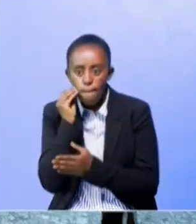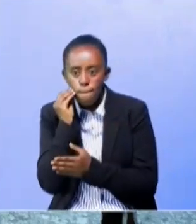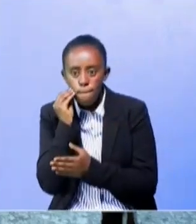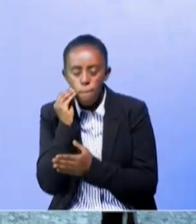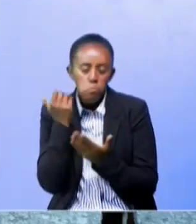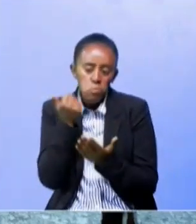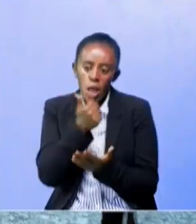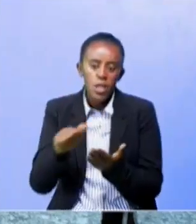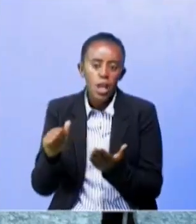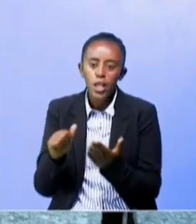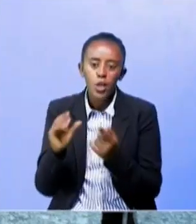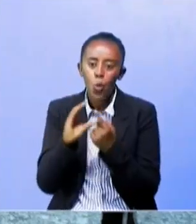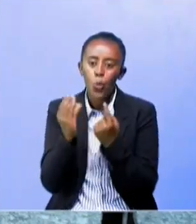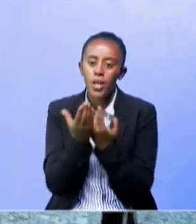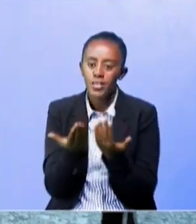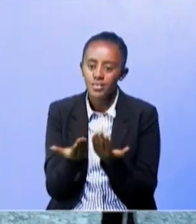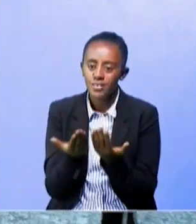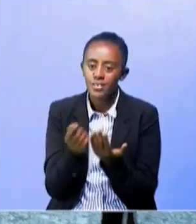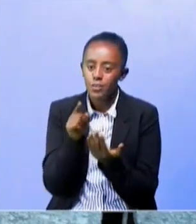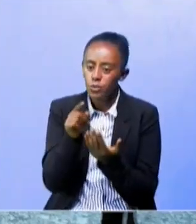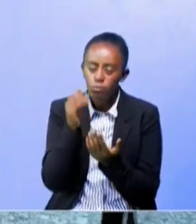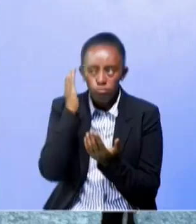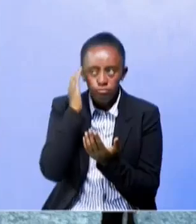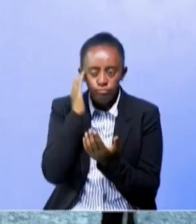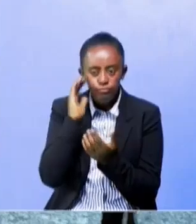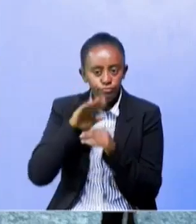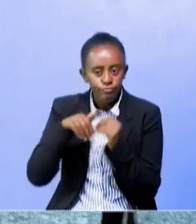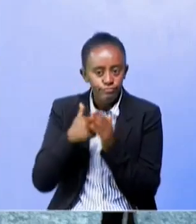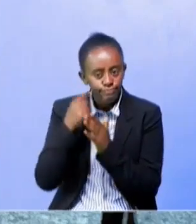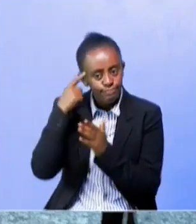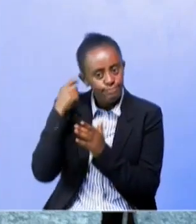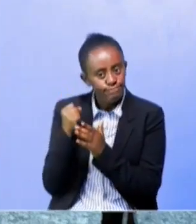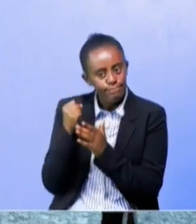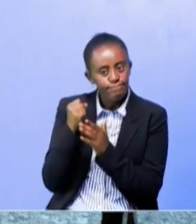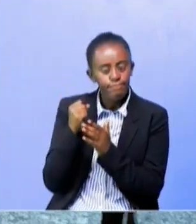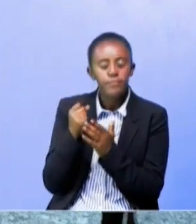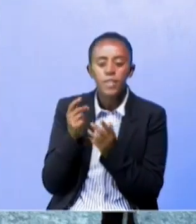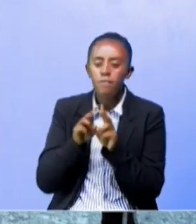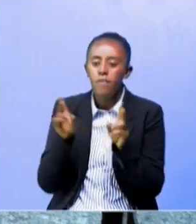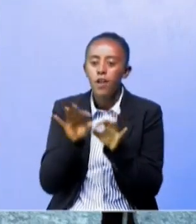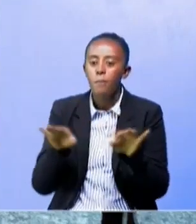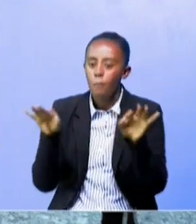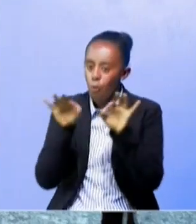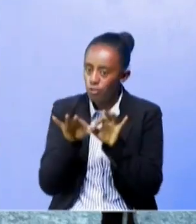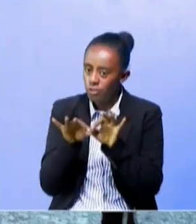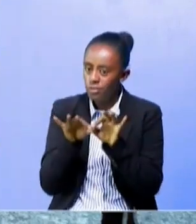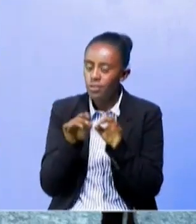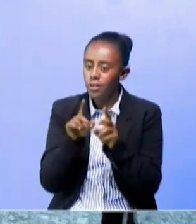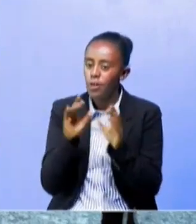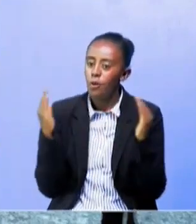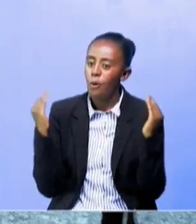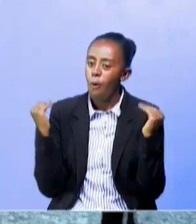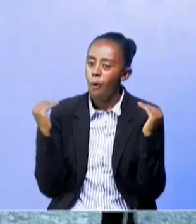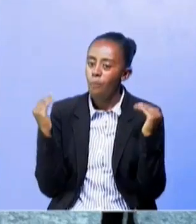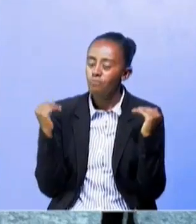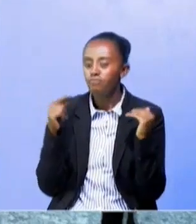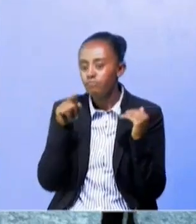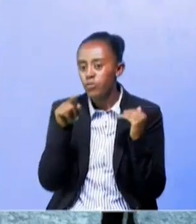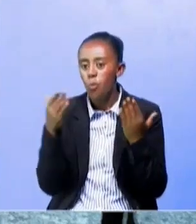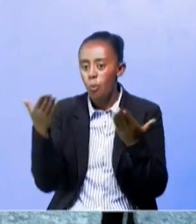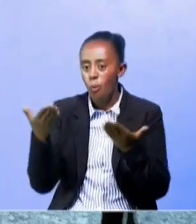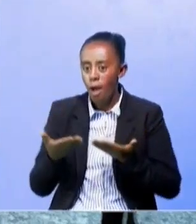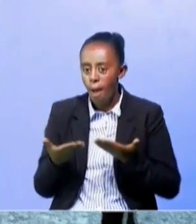at any context too. So keep in mind all these ideas. They are very important, and then hope that you are